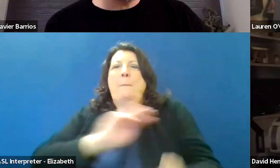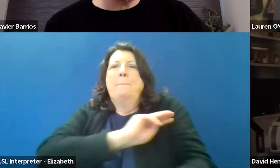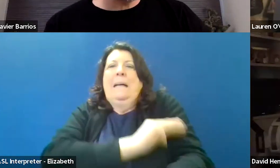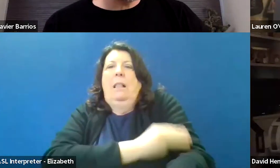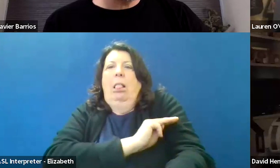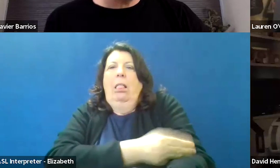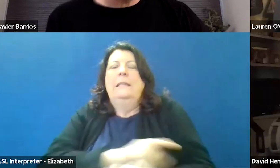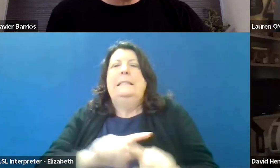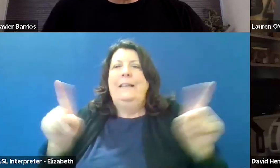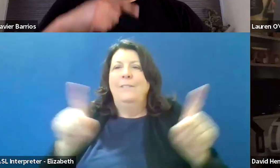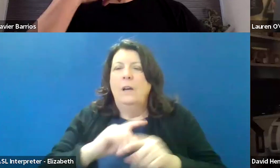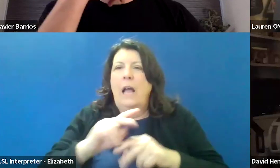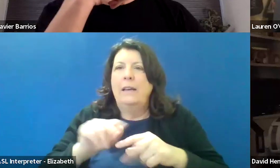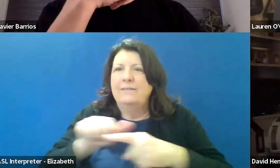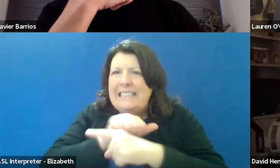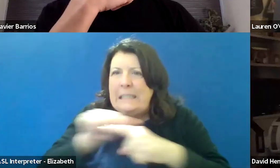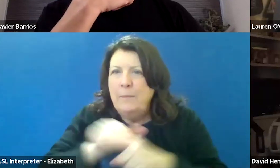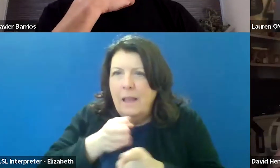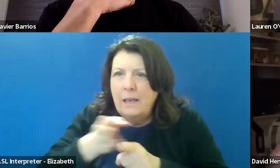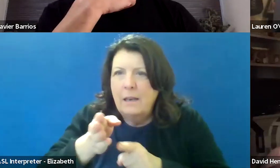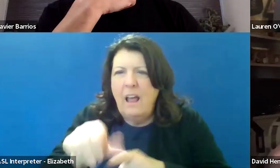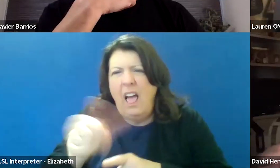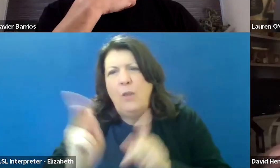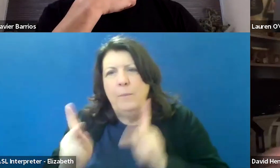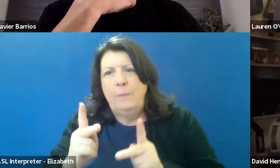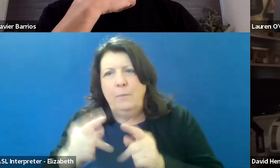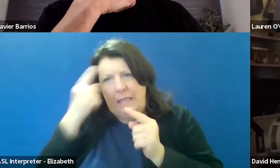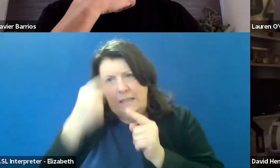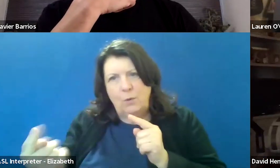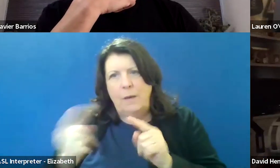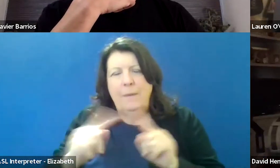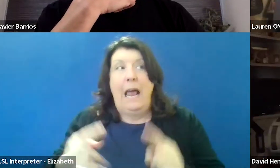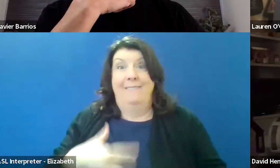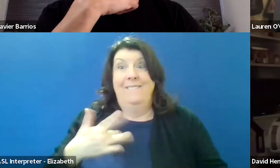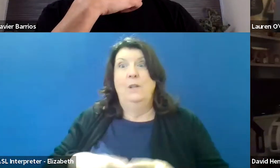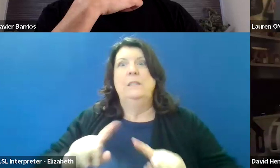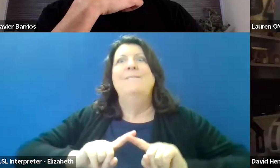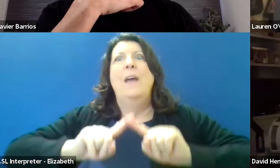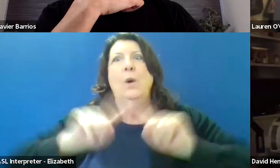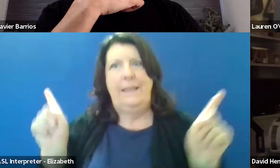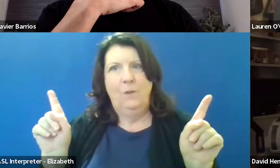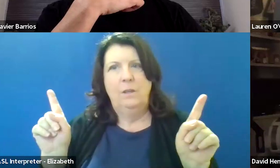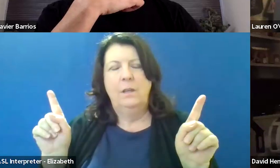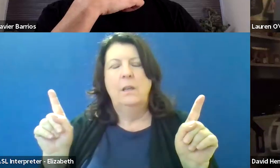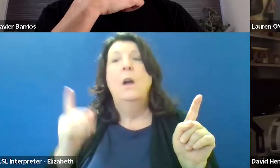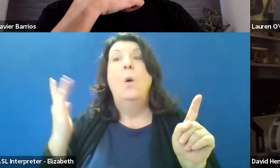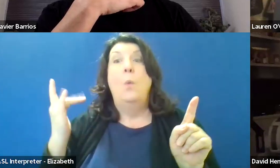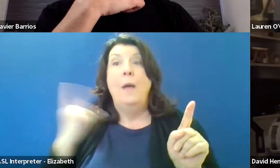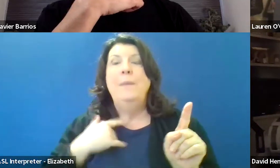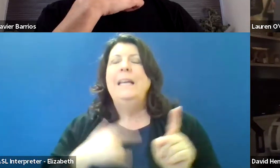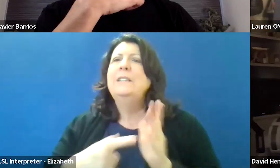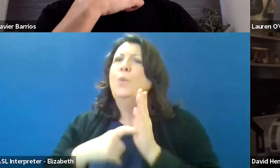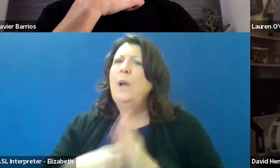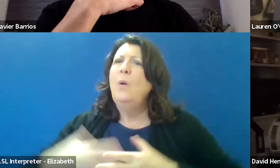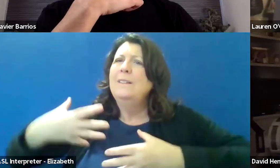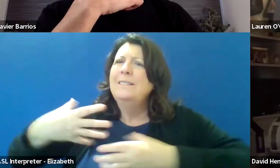find. Other people might disagree, but I do think that it's very different. Because it requires economy and it